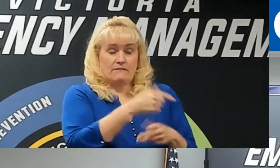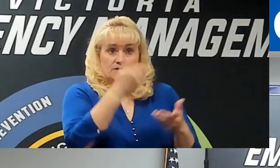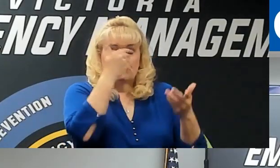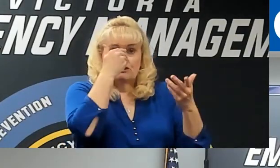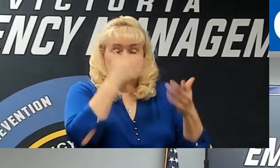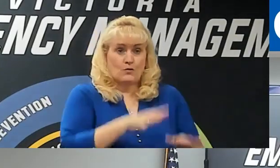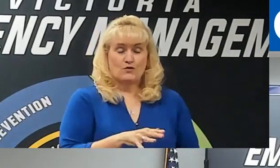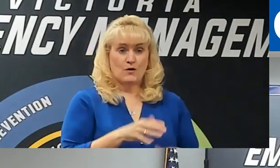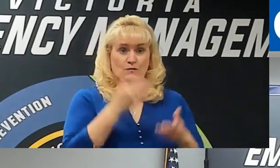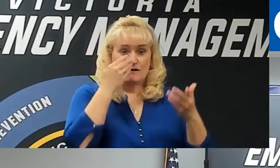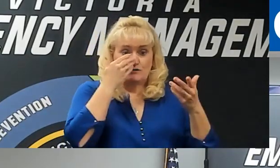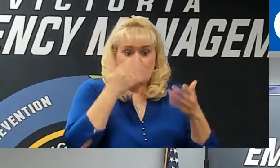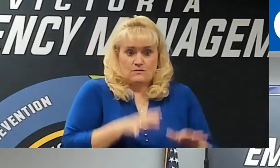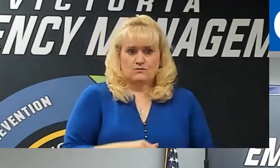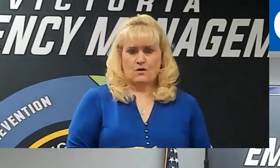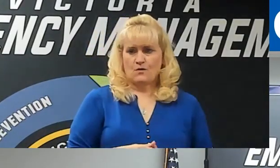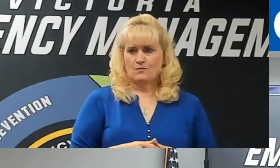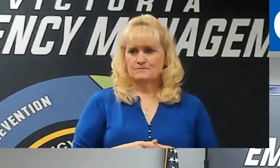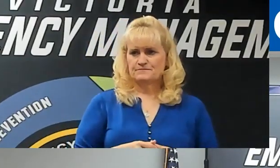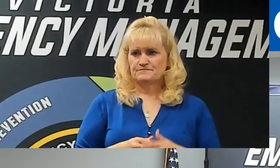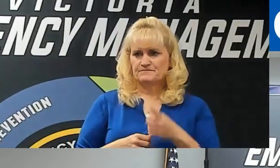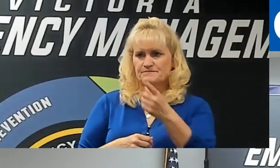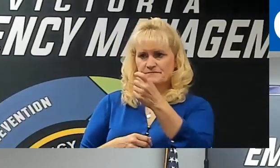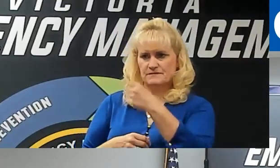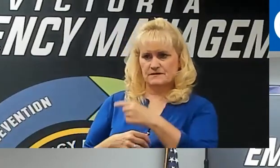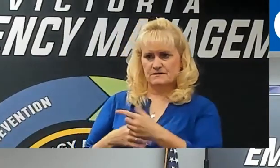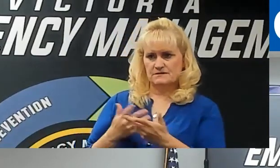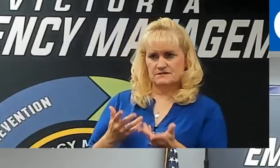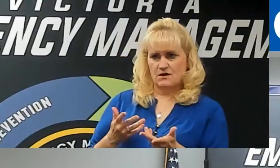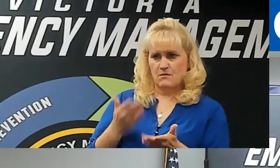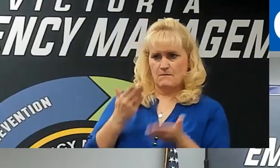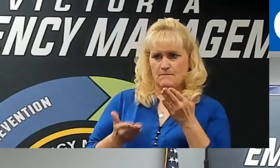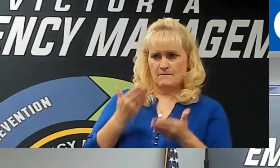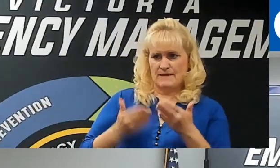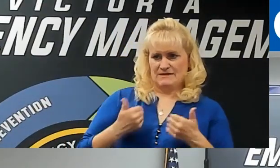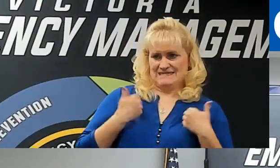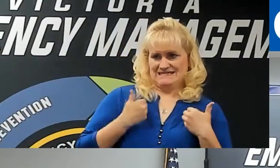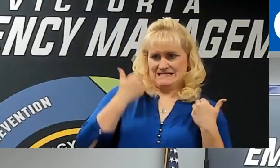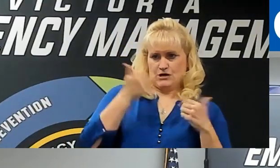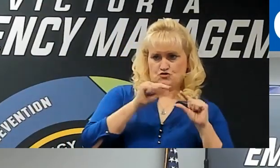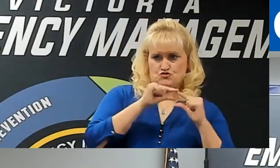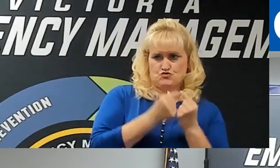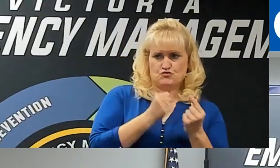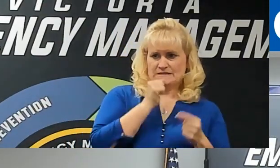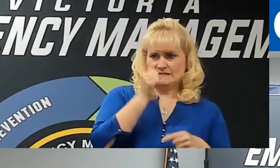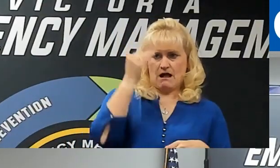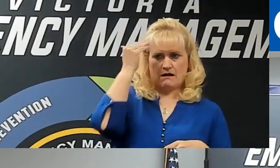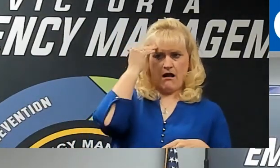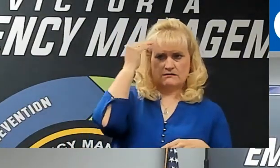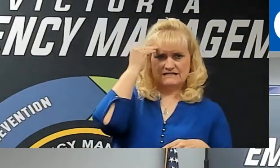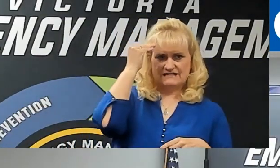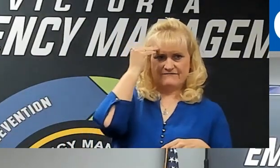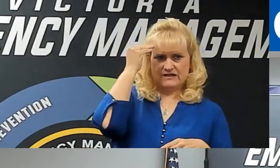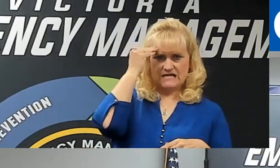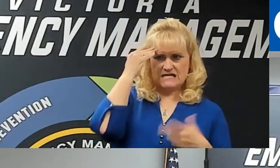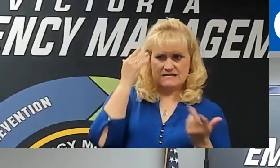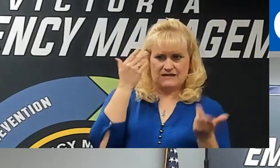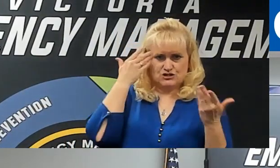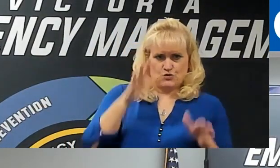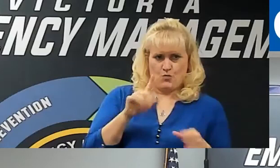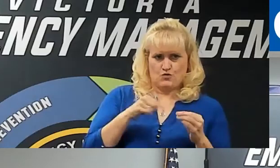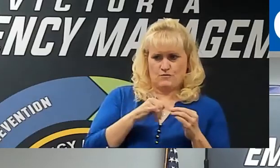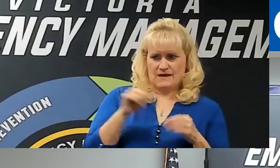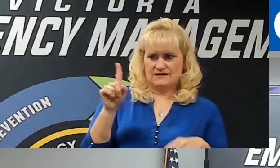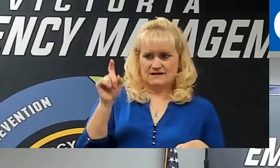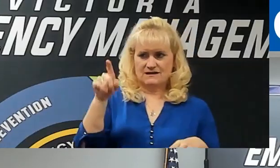they really do not know. Yeah. We're just not being cognitively aware that perhaps that is in itself a symptom. Yeah. Well, we know that the